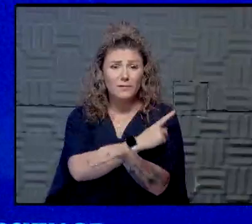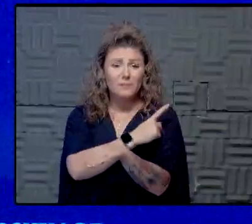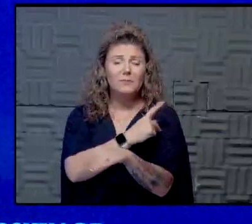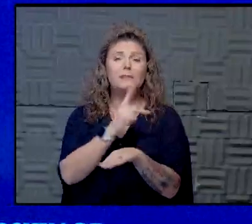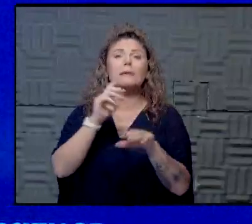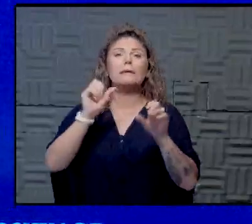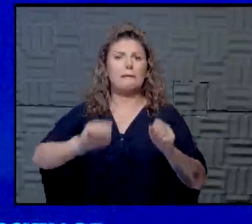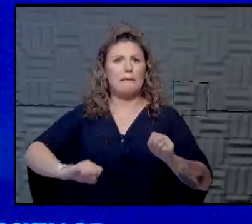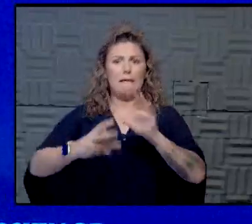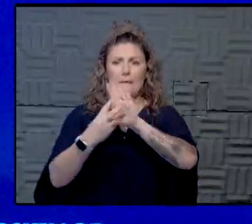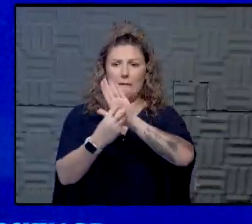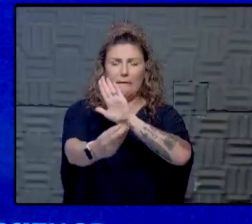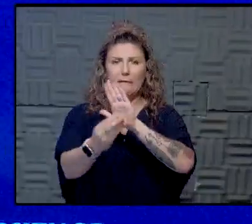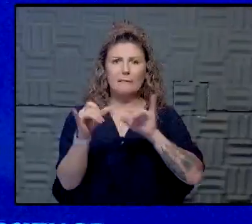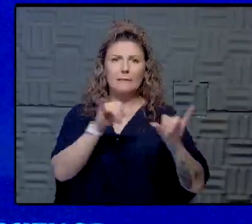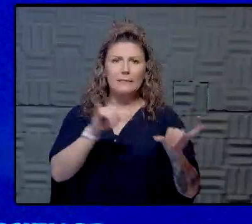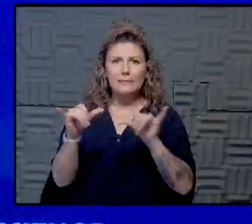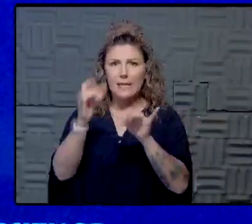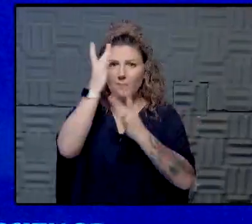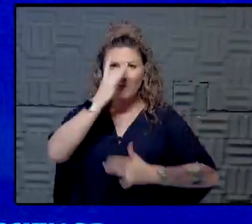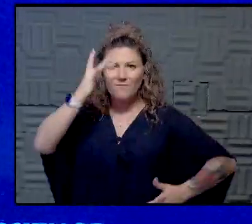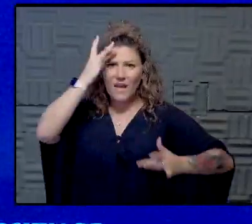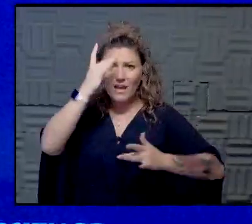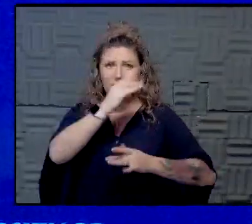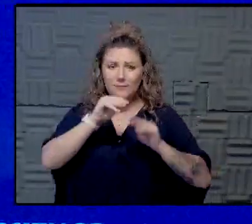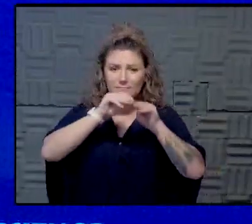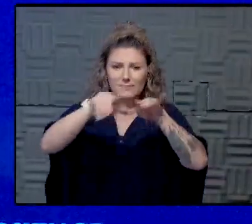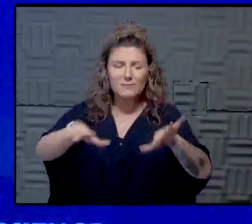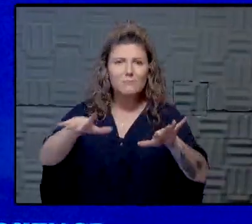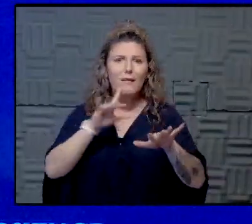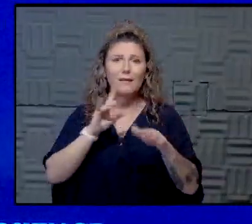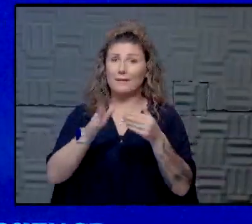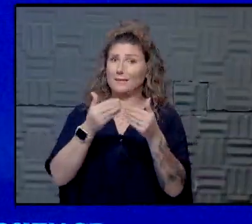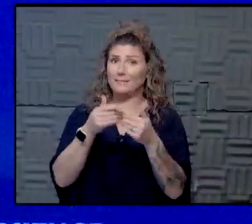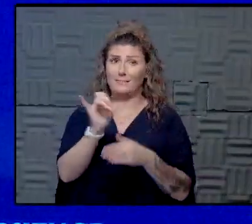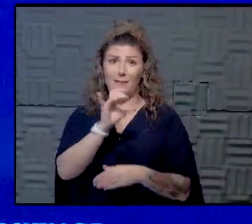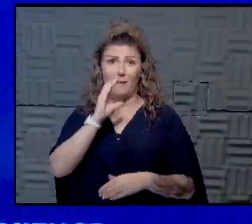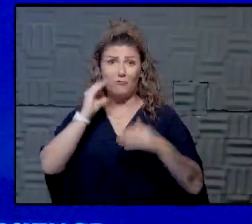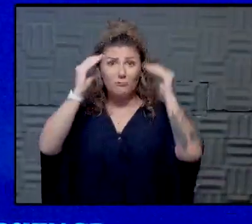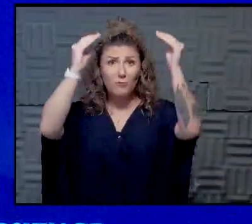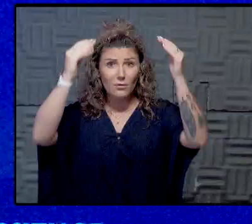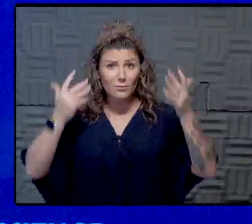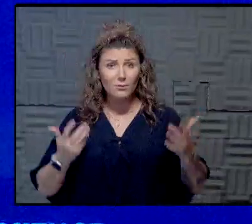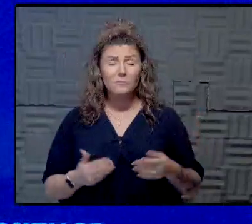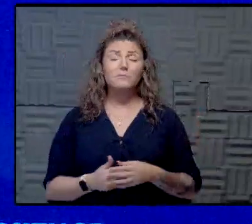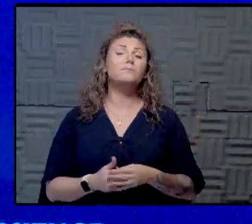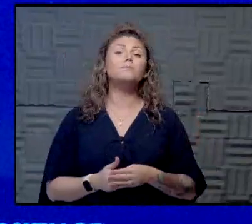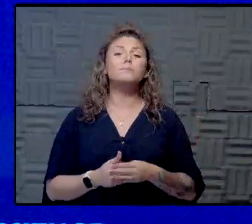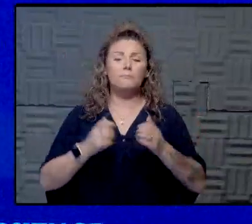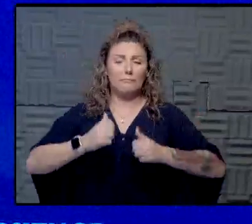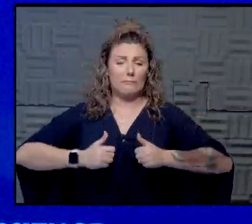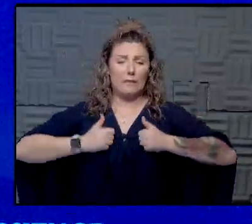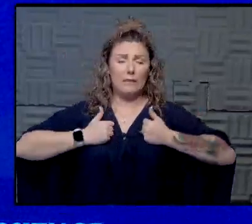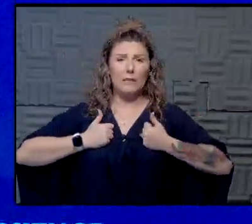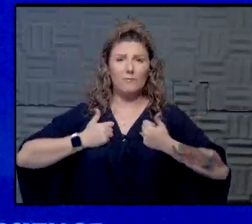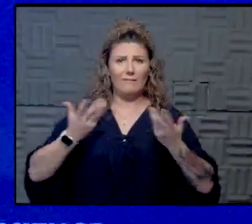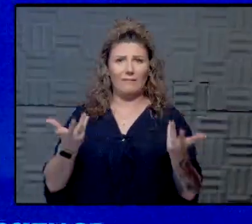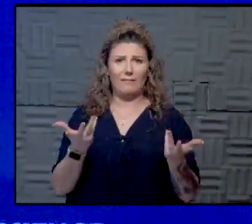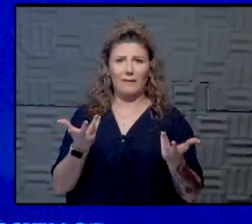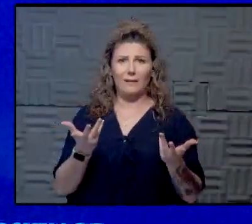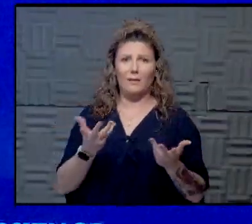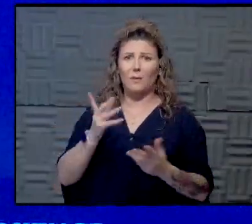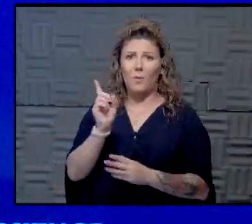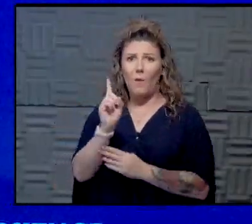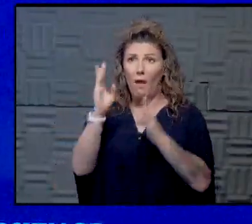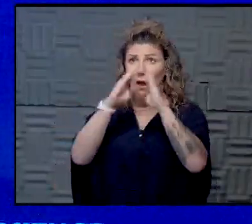amount of virus as adults. They can spread the virus is easy. And we know that living in households where somebody